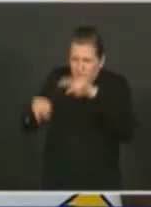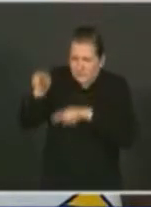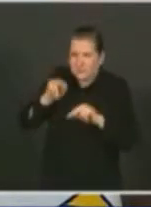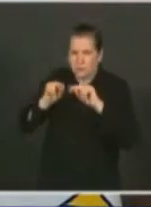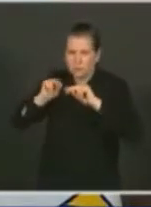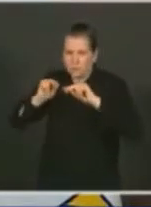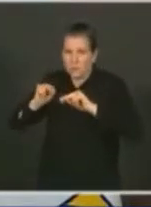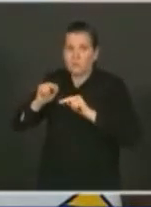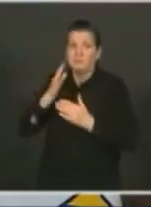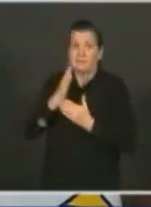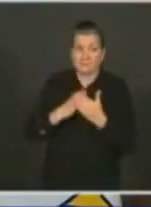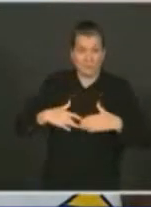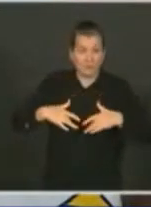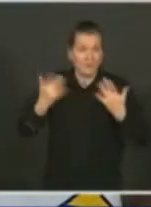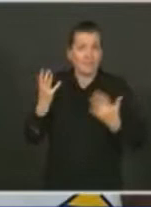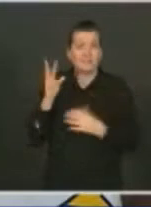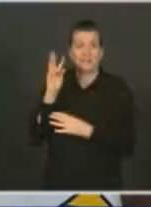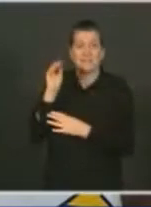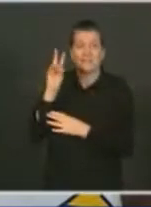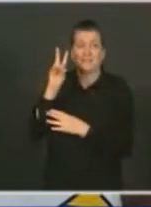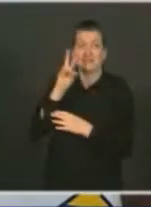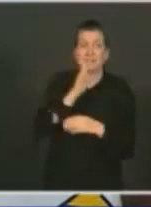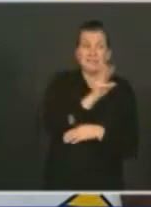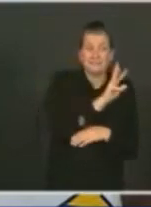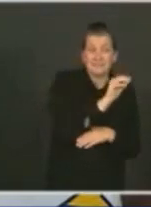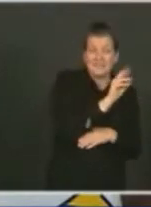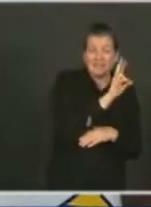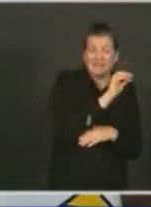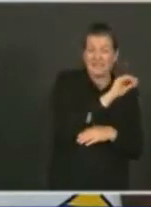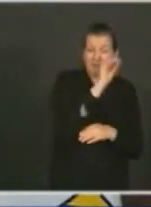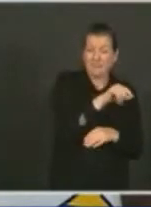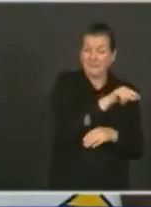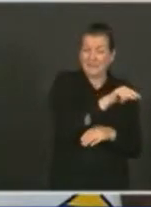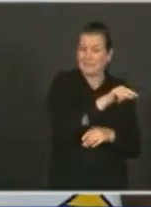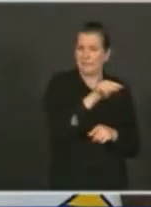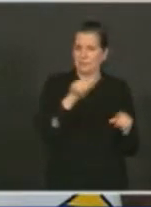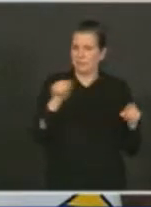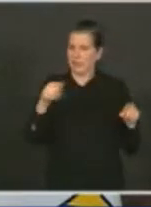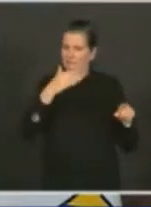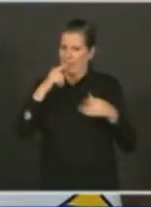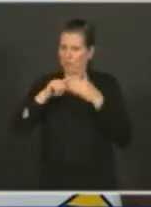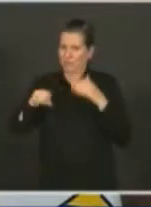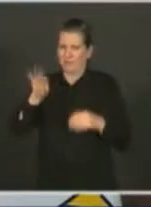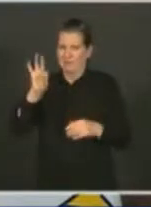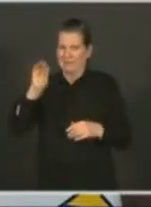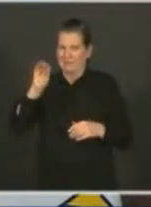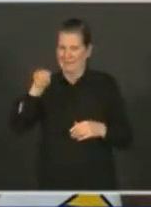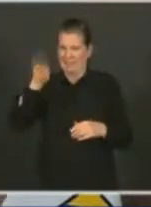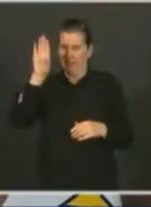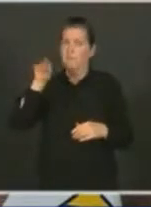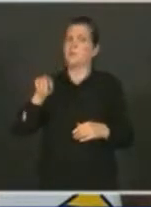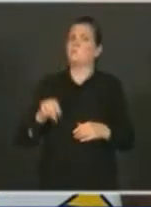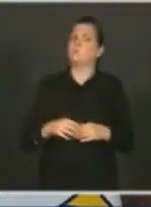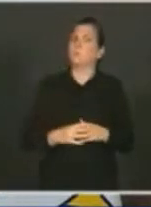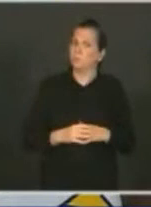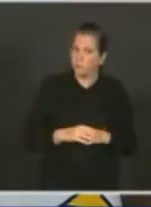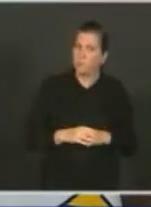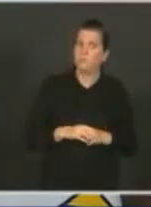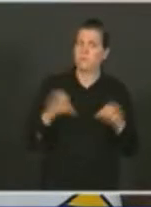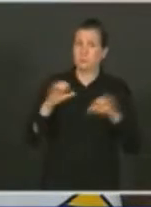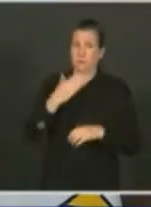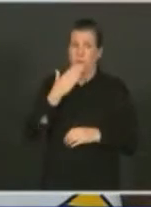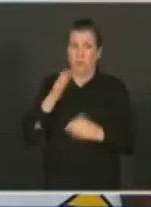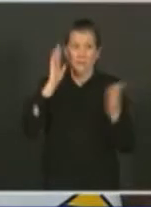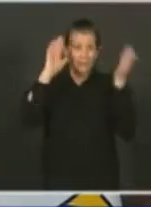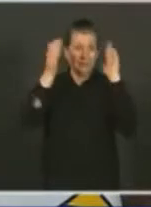70%. Over 90% is extraordinary. And by the way, as compared to the flu vaccine, which I